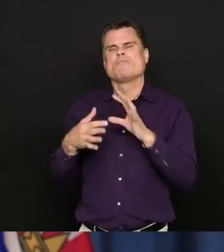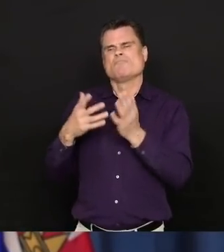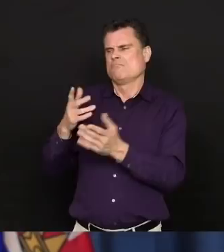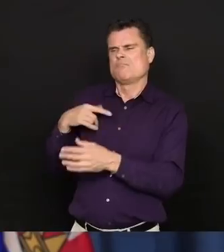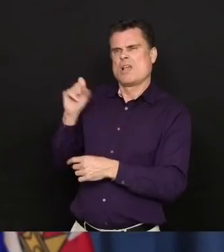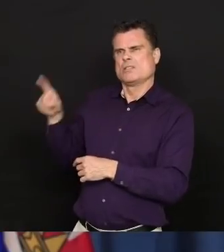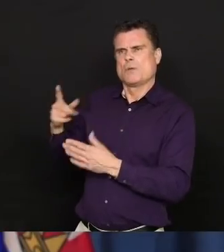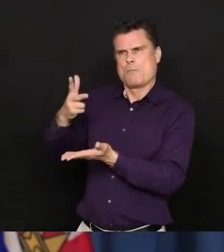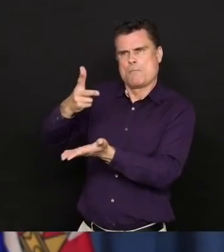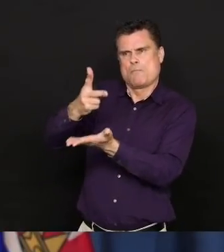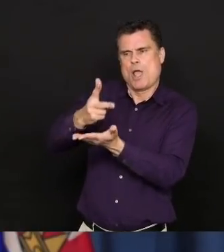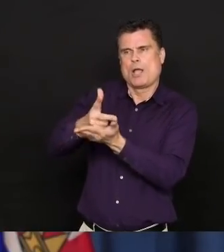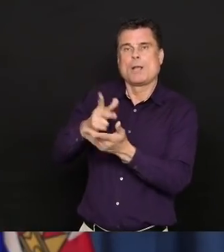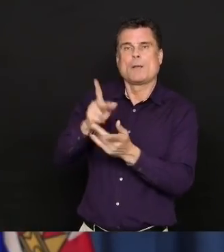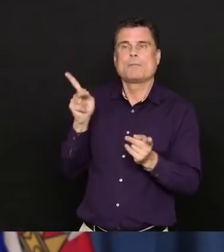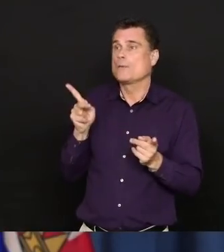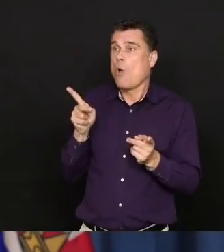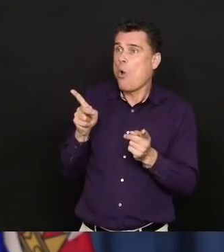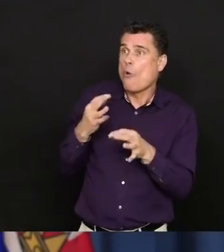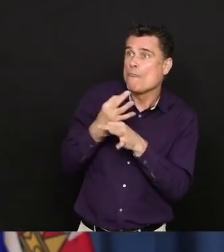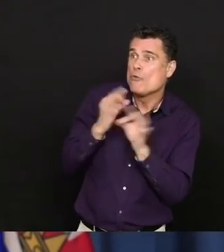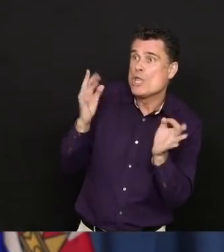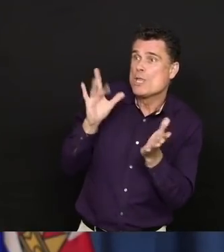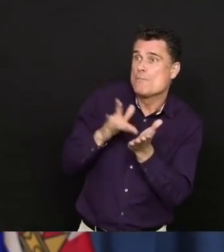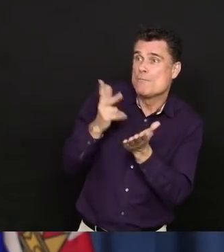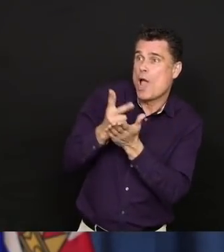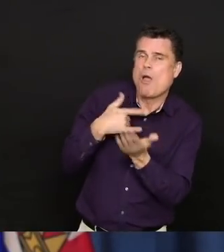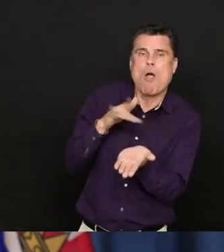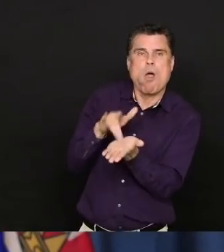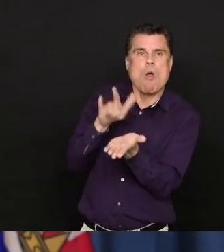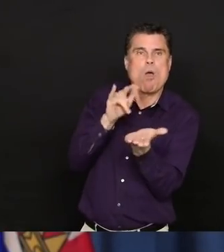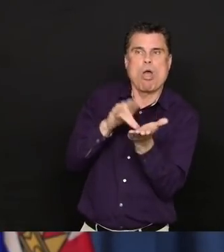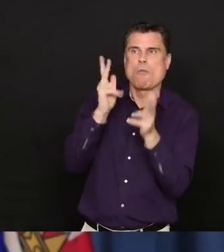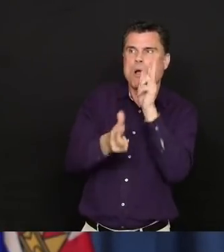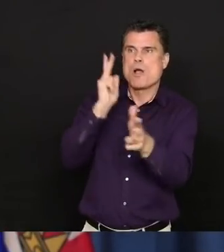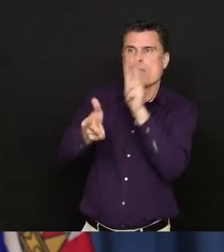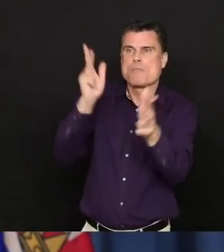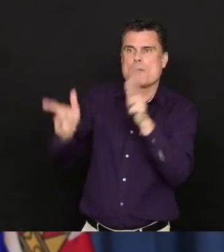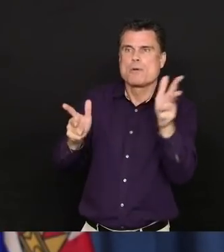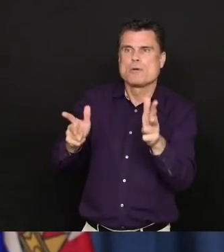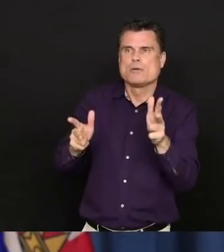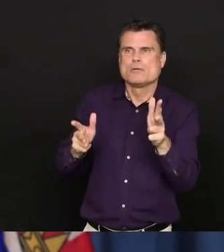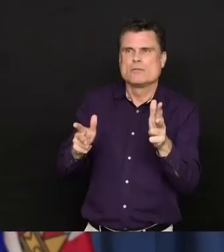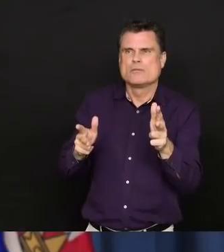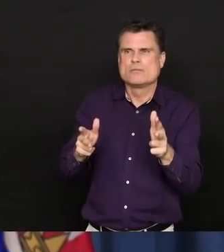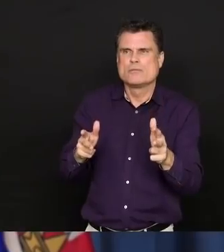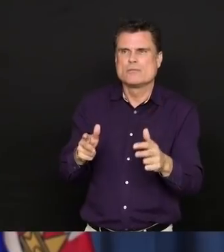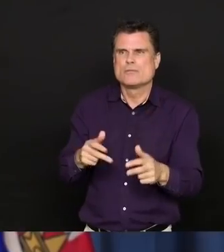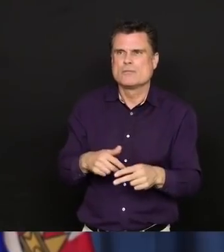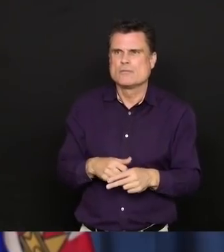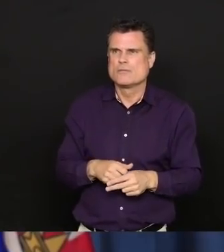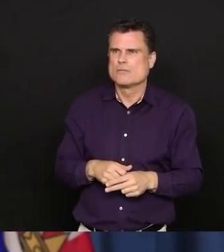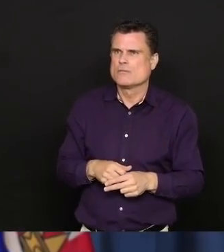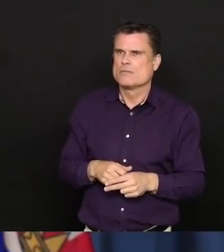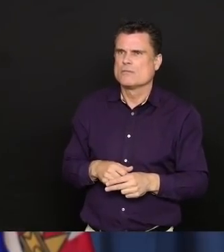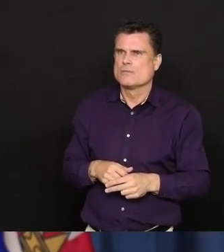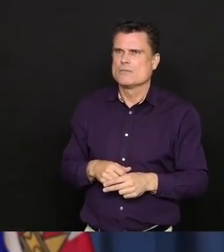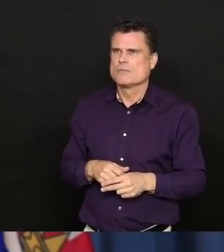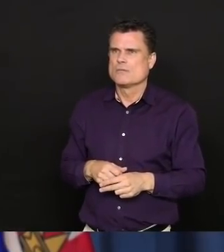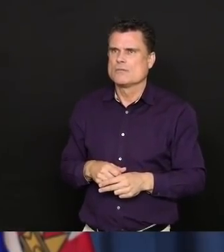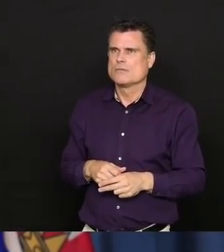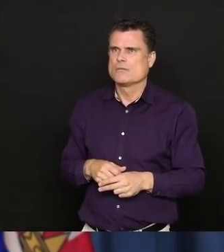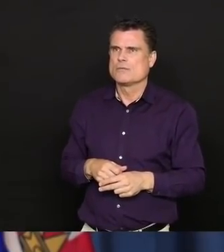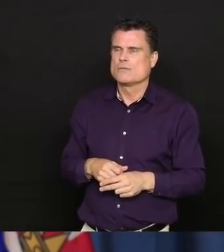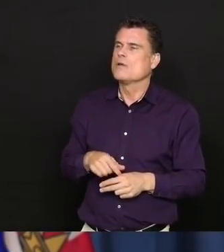not accessing it? Well, what we wanted, two sets of things. One is that there is a genuine